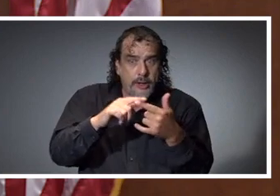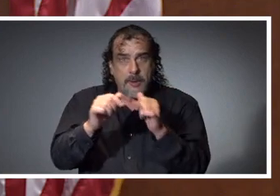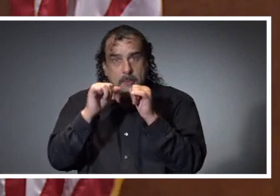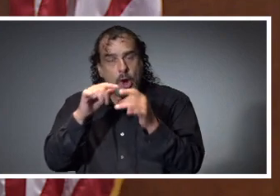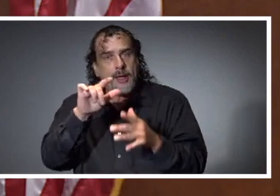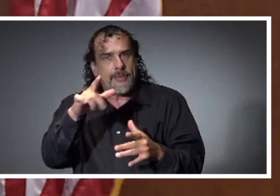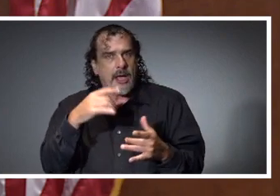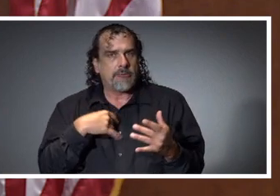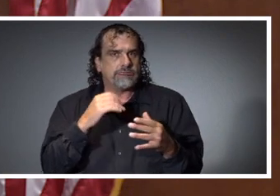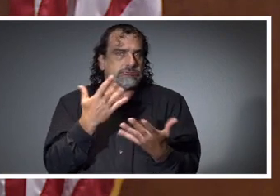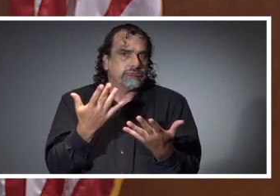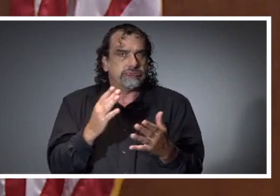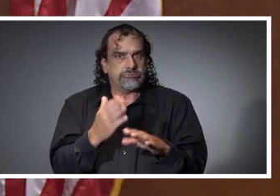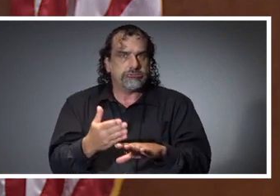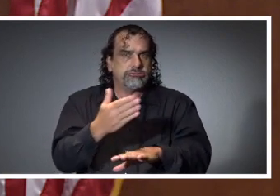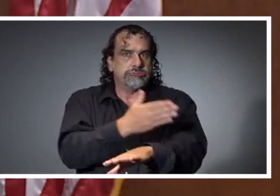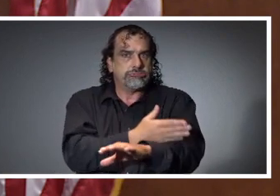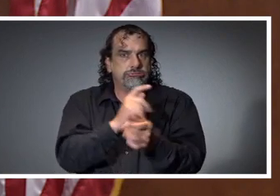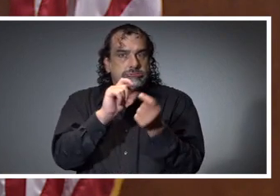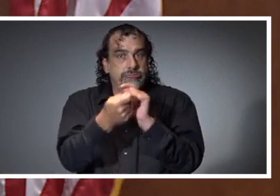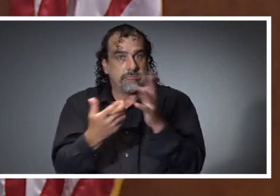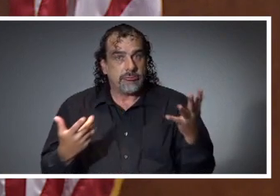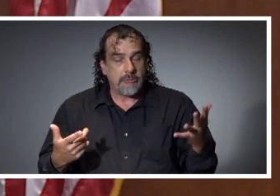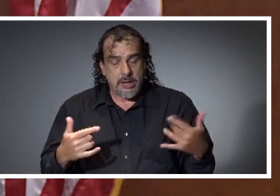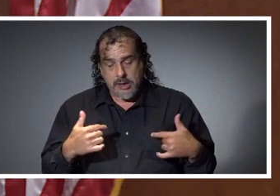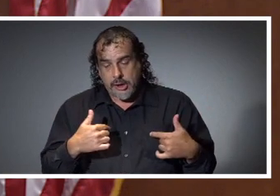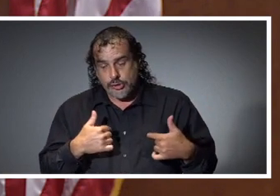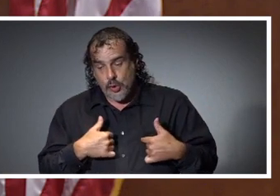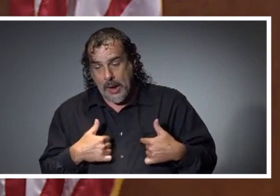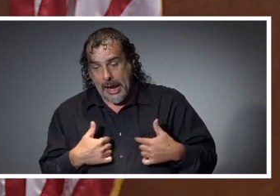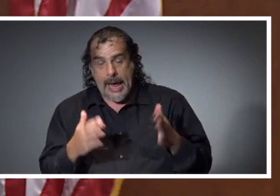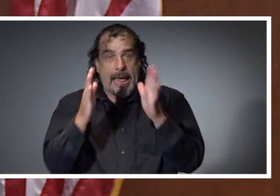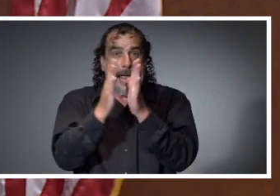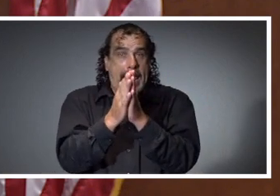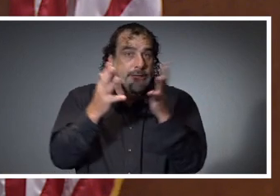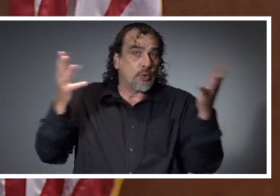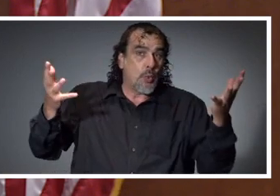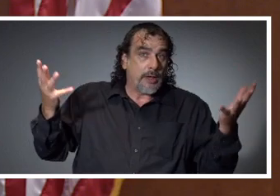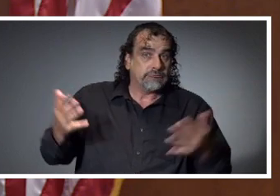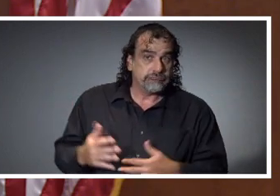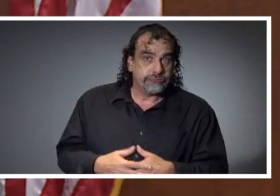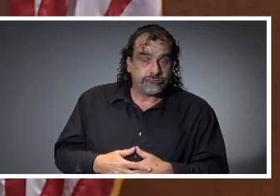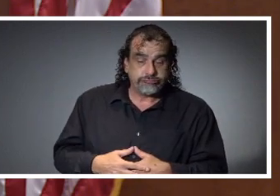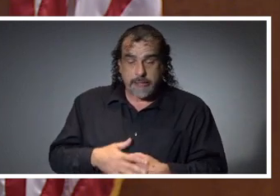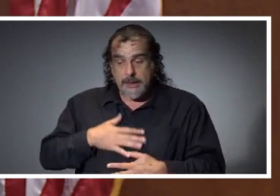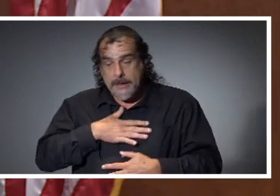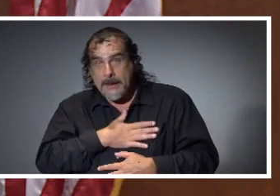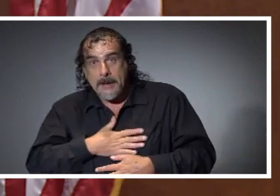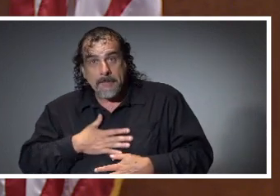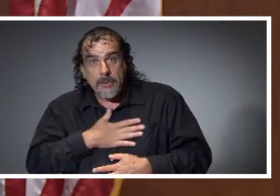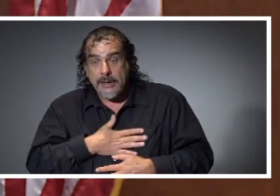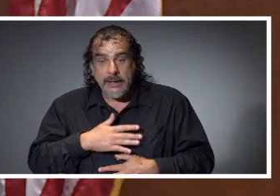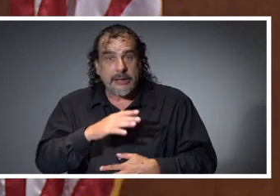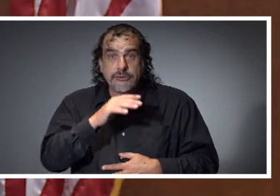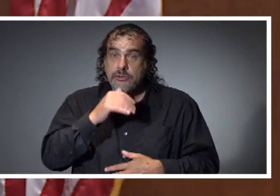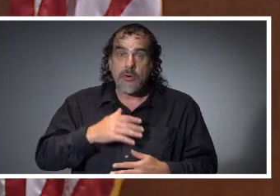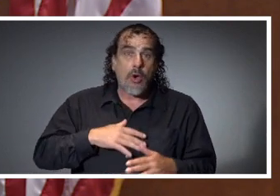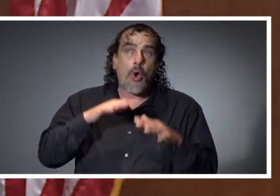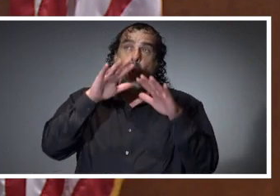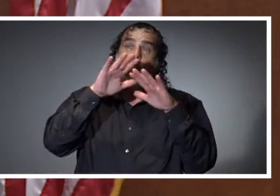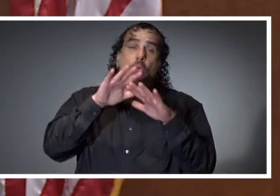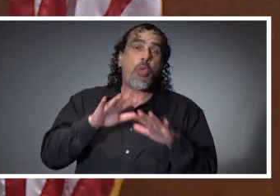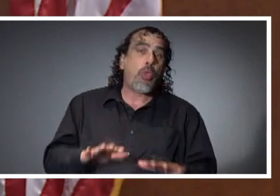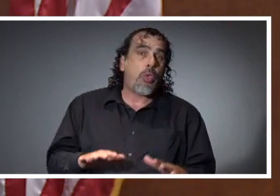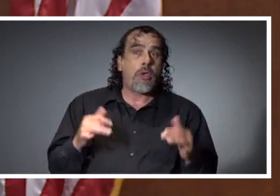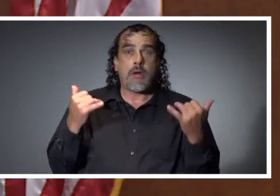My request of you today is simple. Please do not back off now.